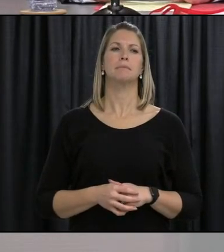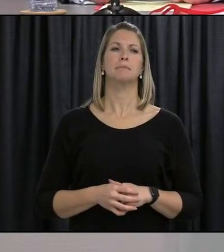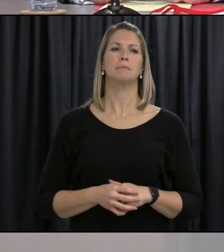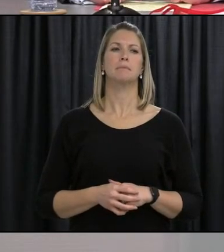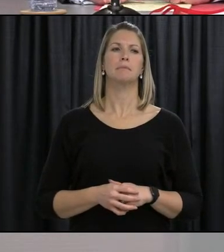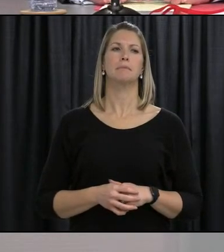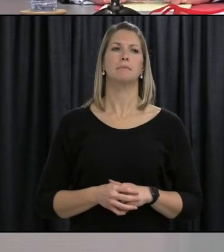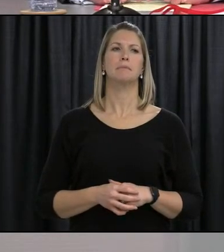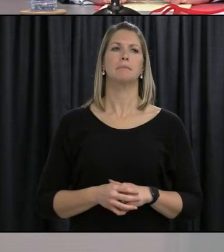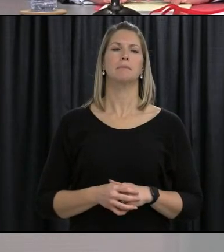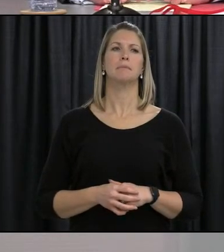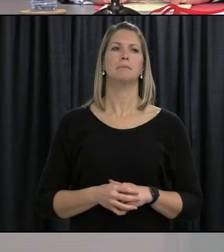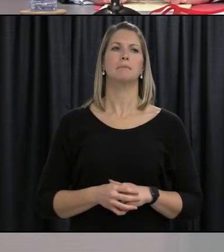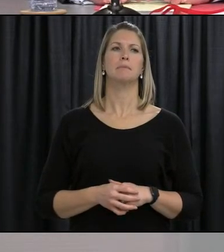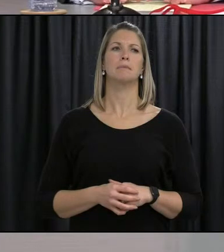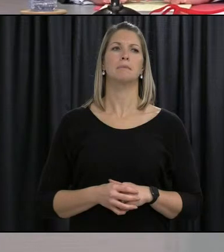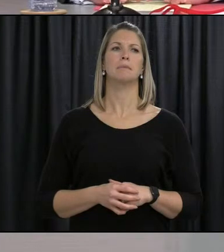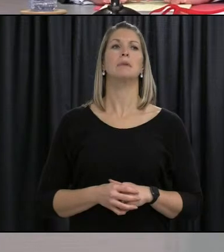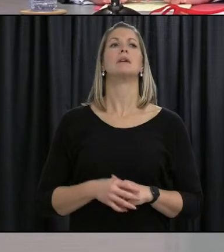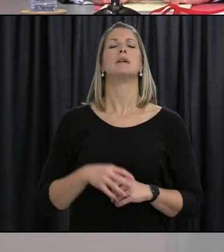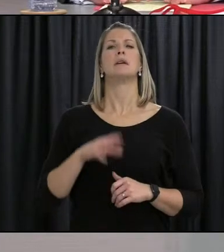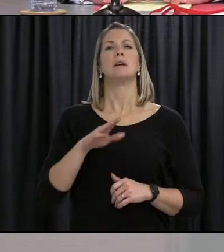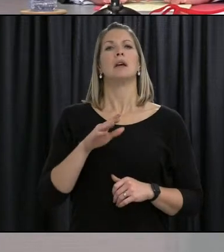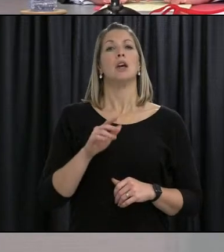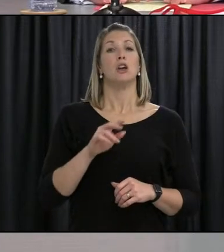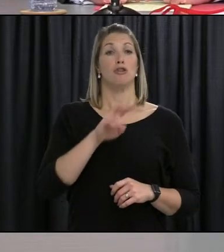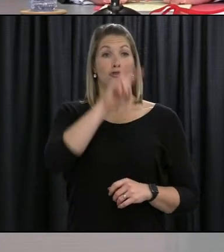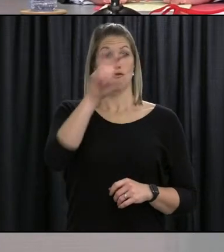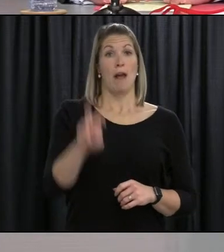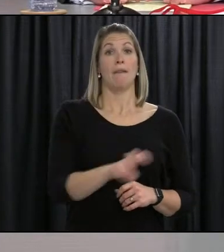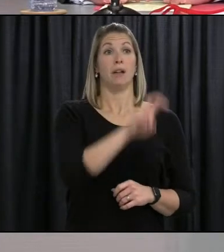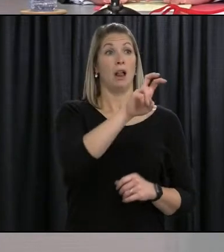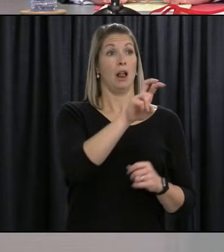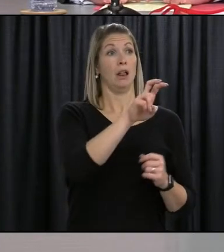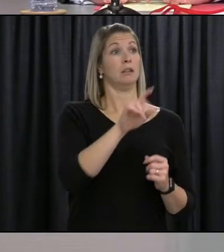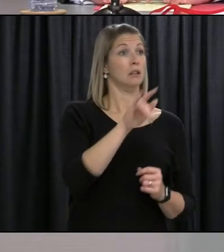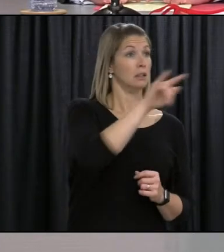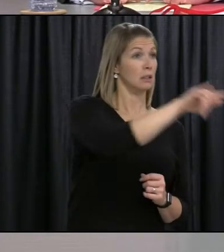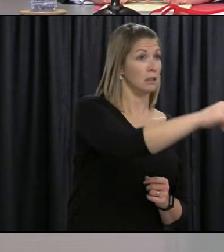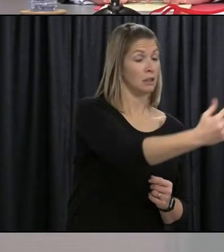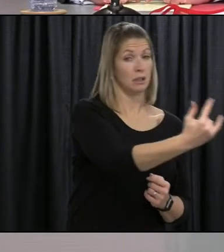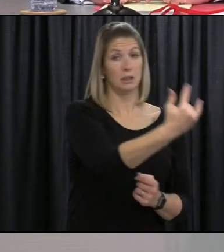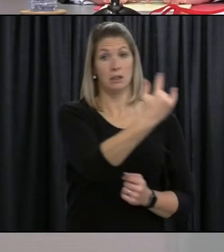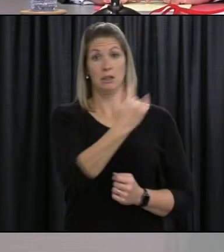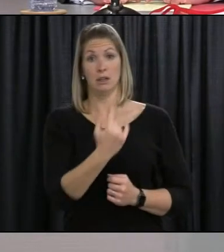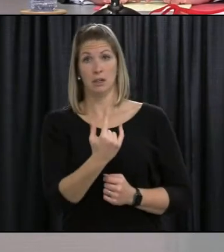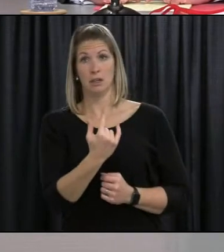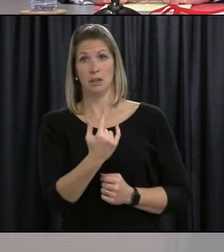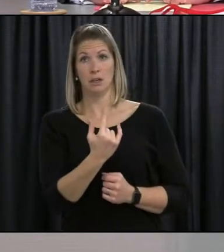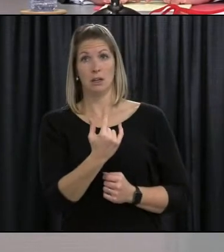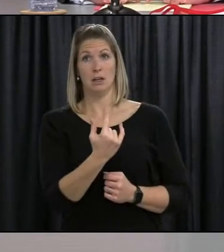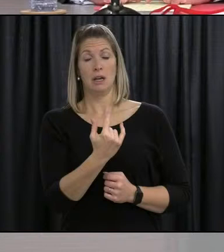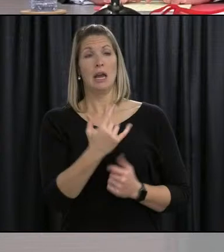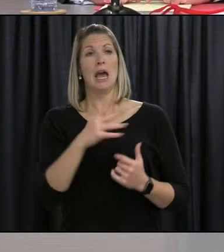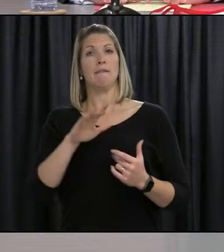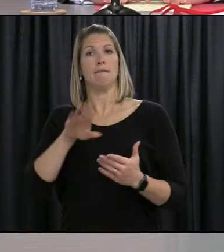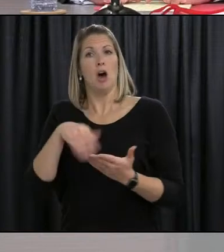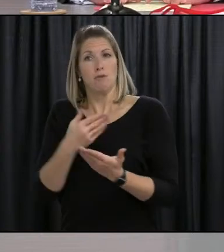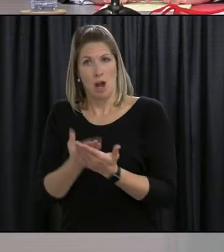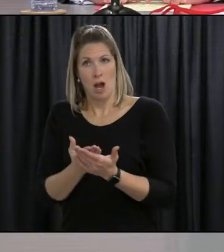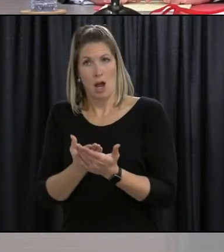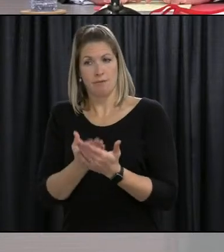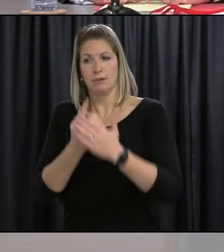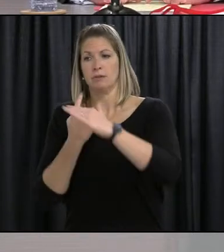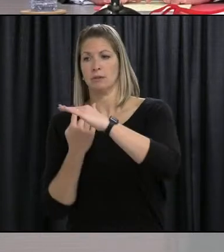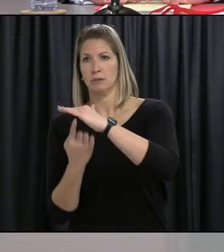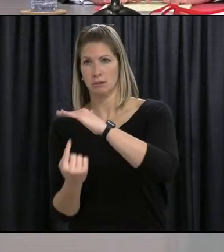are presenting for testing after travel, we're seeing 11% of people are coming forward for testing after the 14 days of